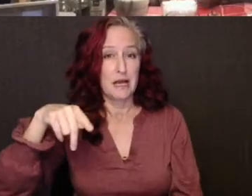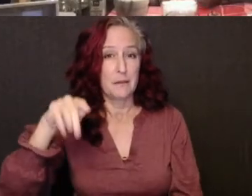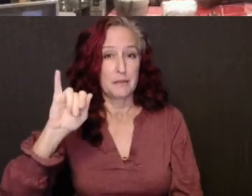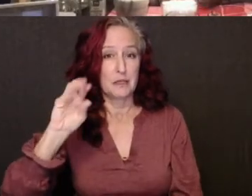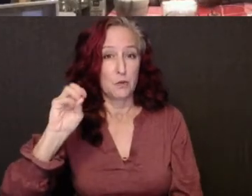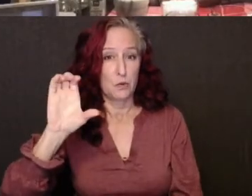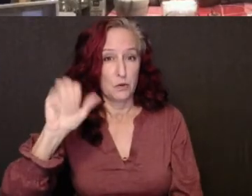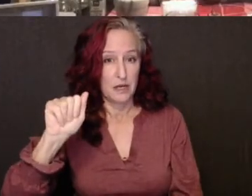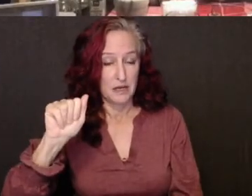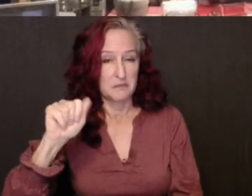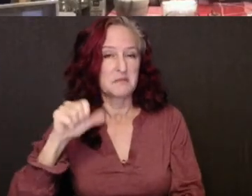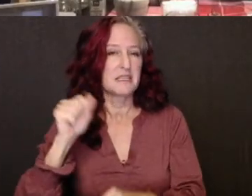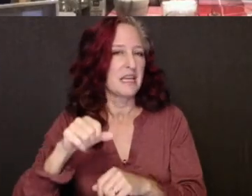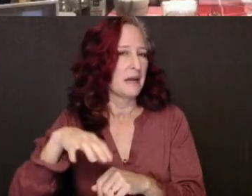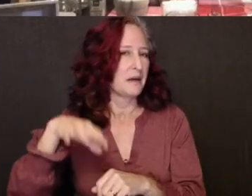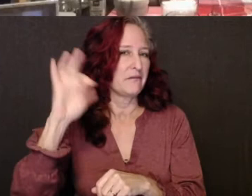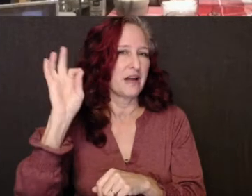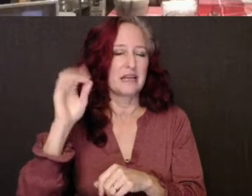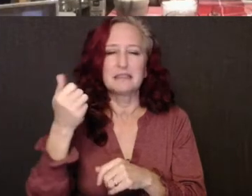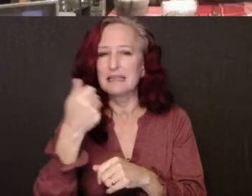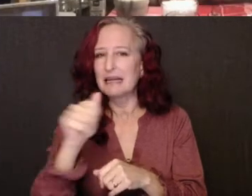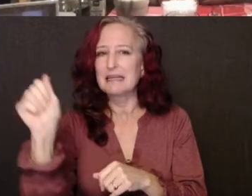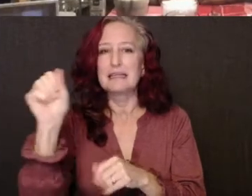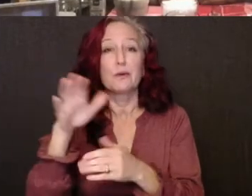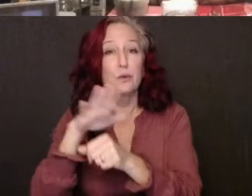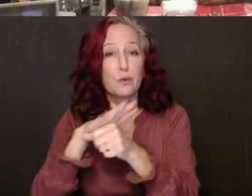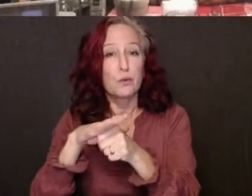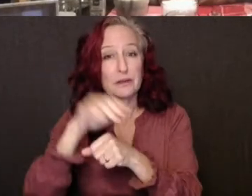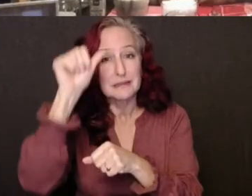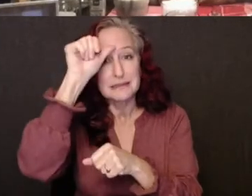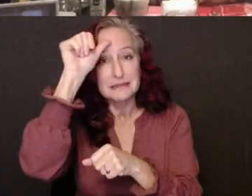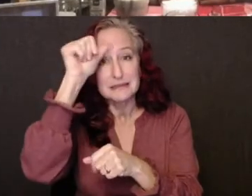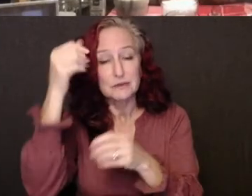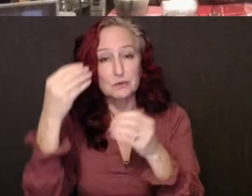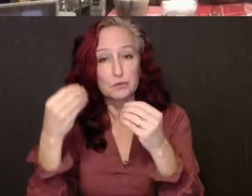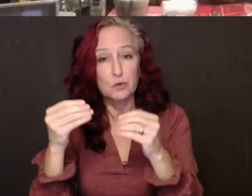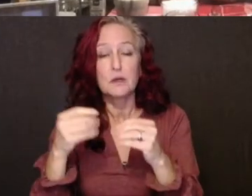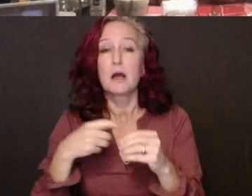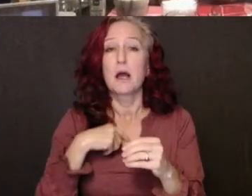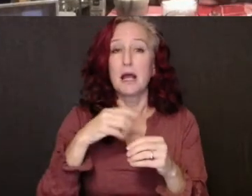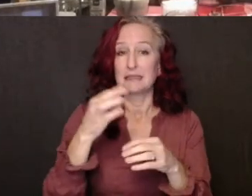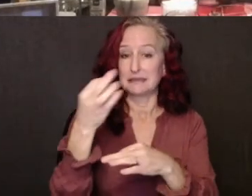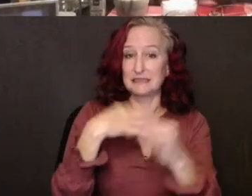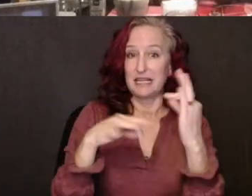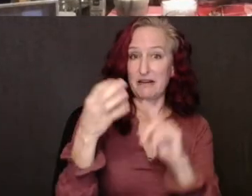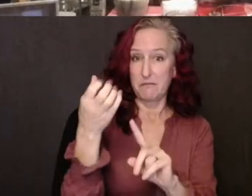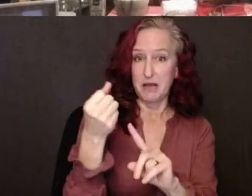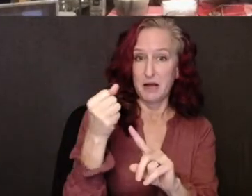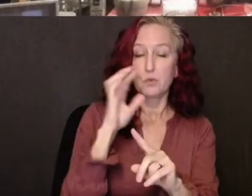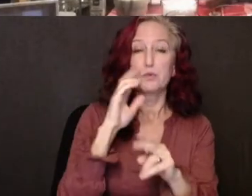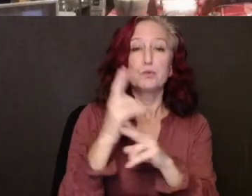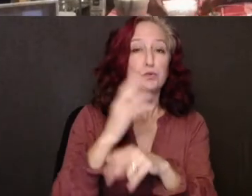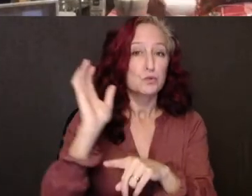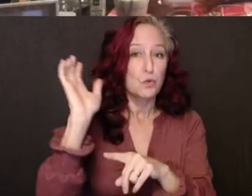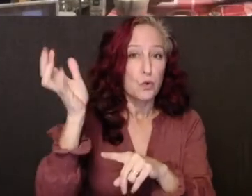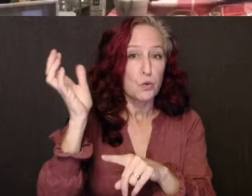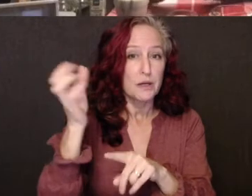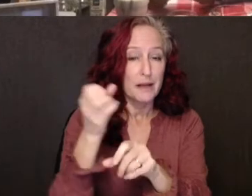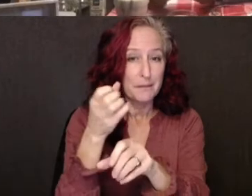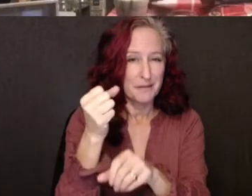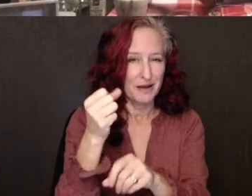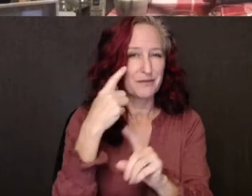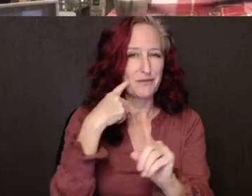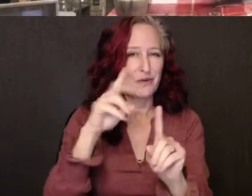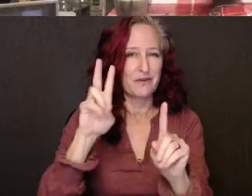any like special occasion. It's really easy to make, and I'll walk us through how to make it. It's traditionally made with milk and as well